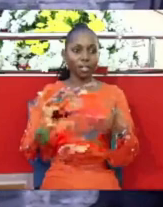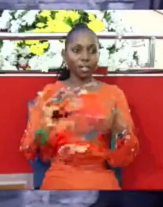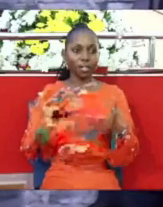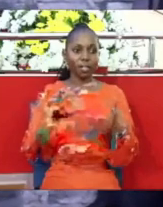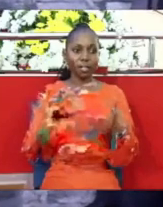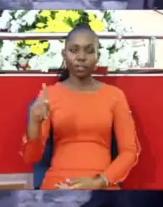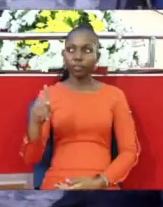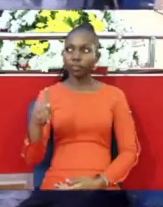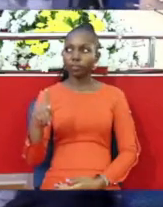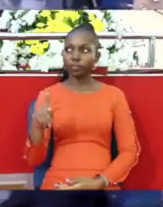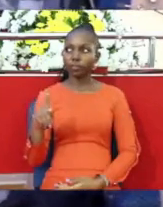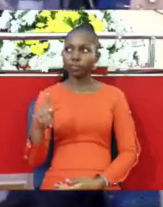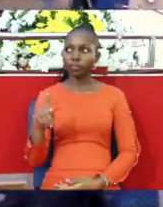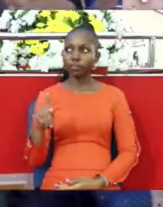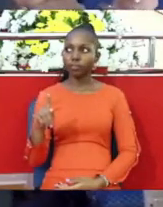in Karatina.